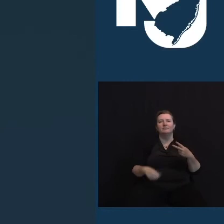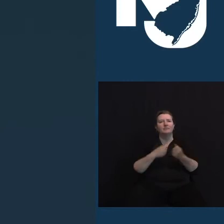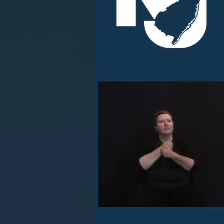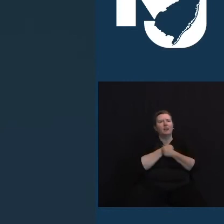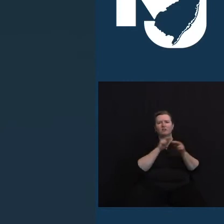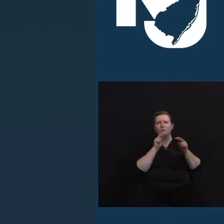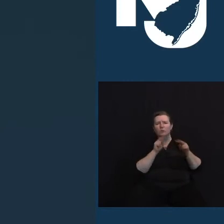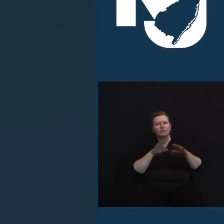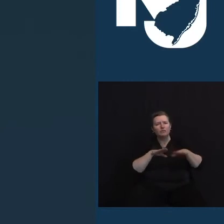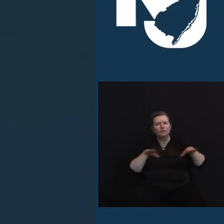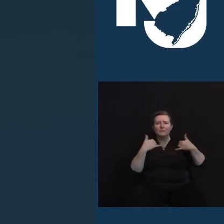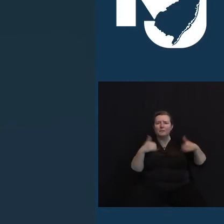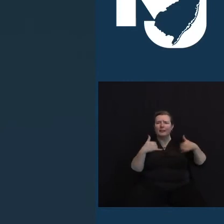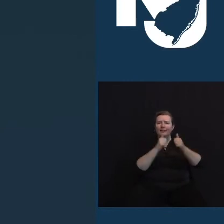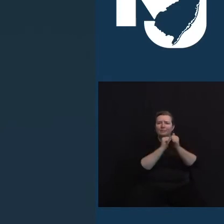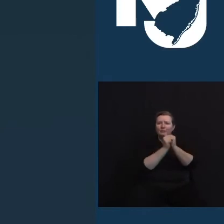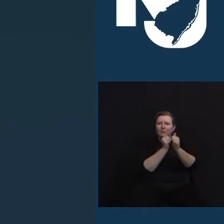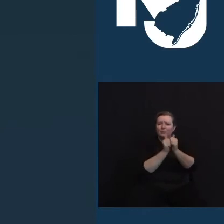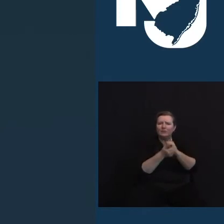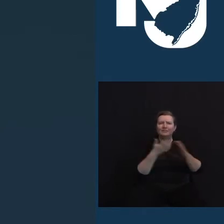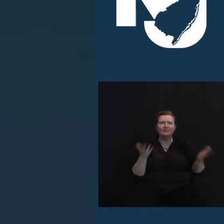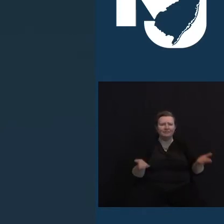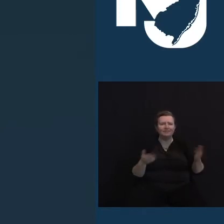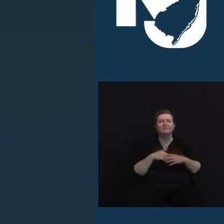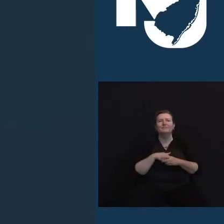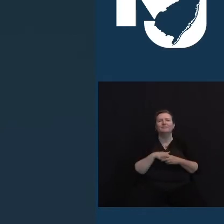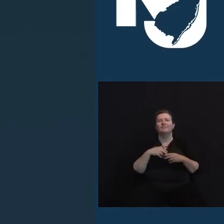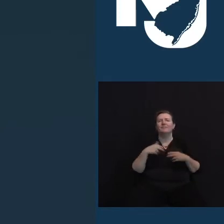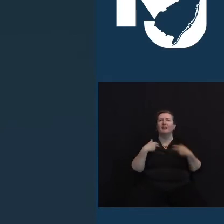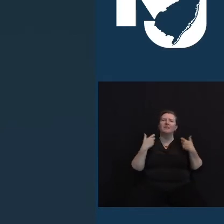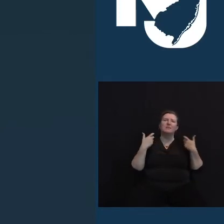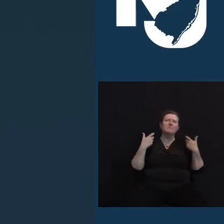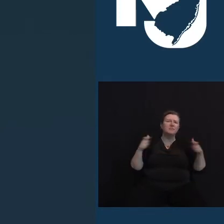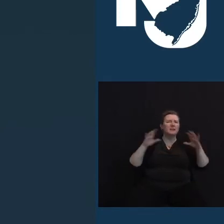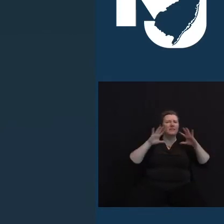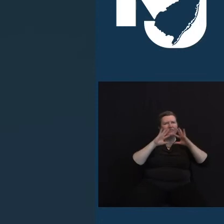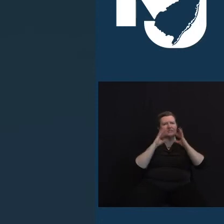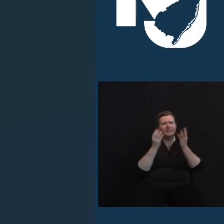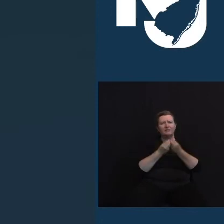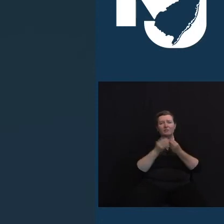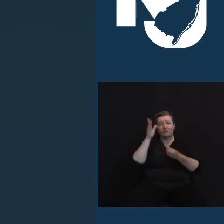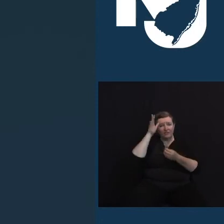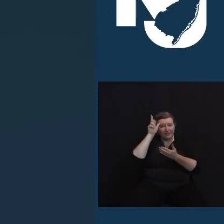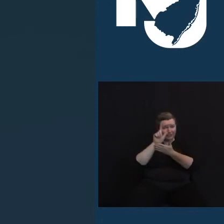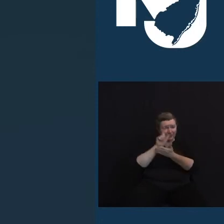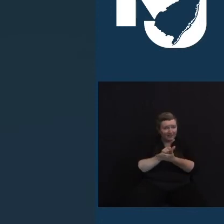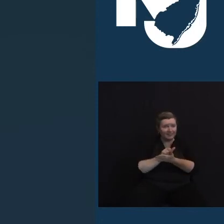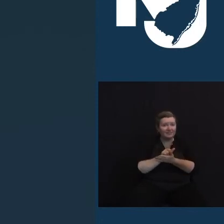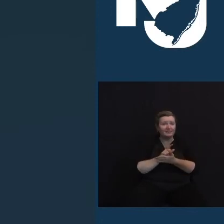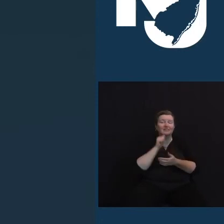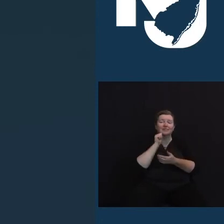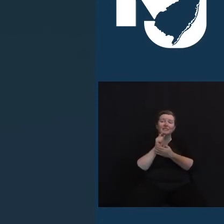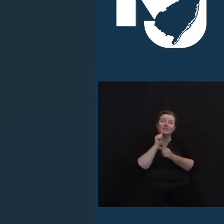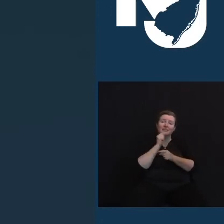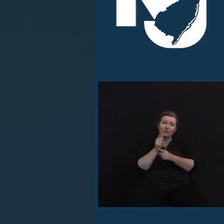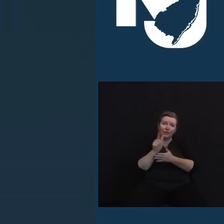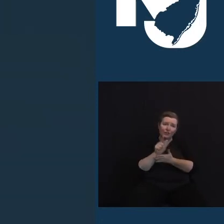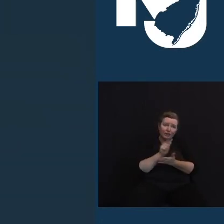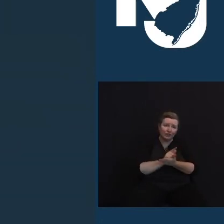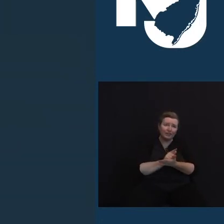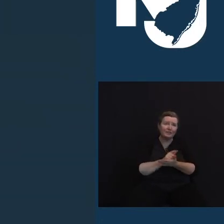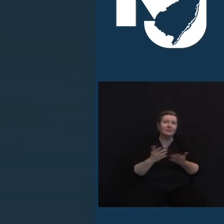She now leaves them. She also leaves a large extended family, including her father-in-law, Thomas, sister-in-law, Sharon, her nieces,